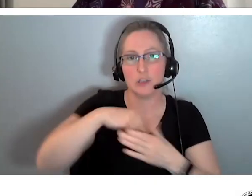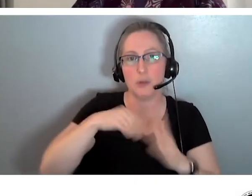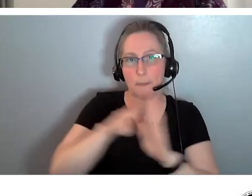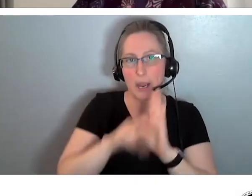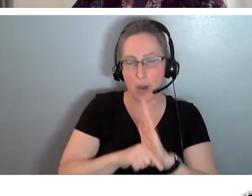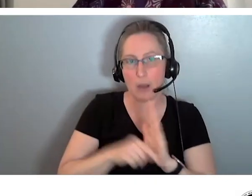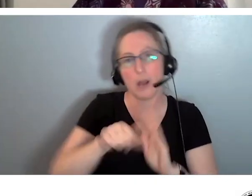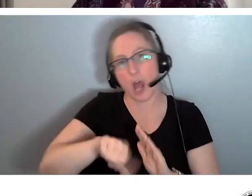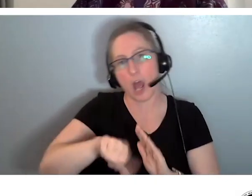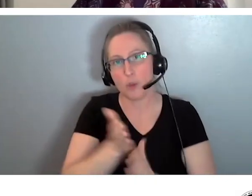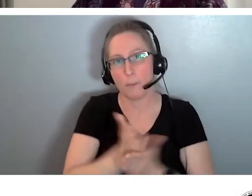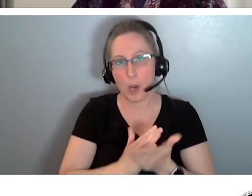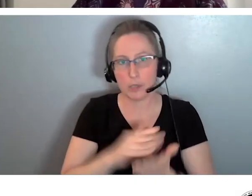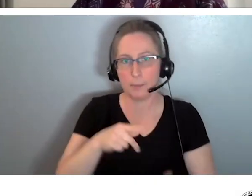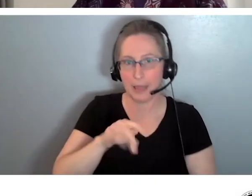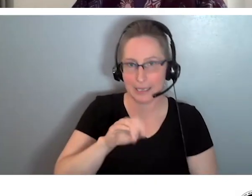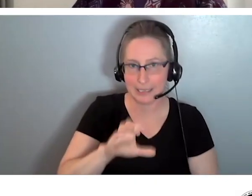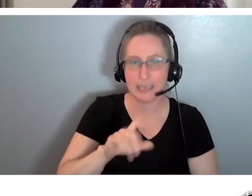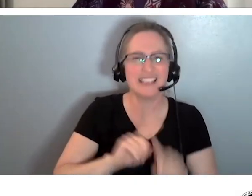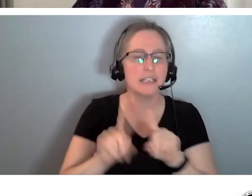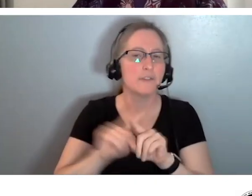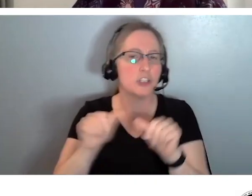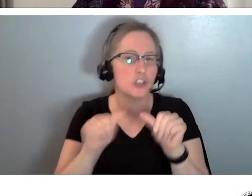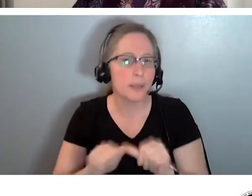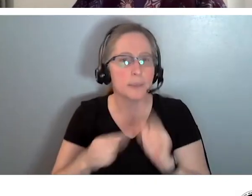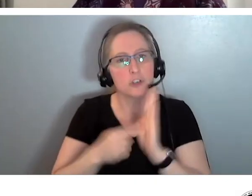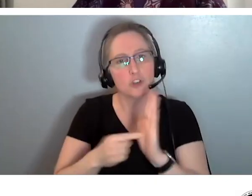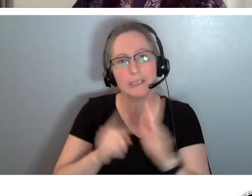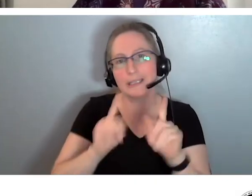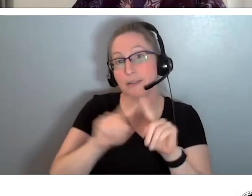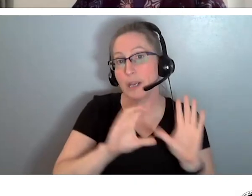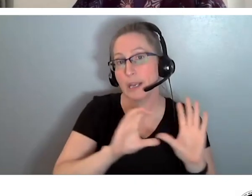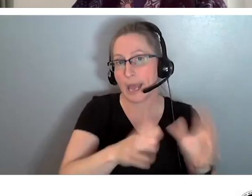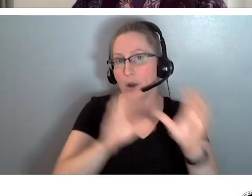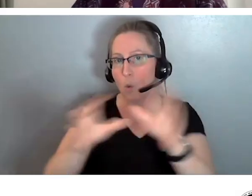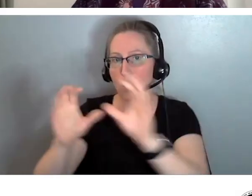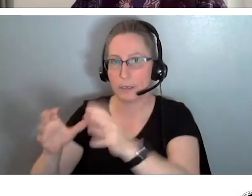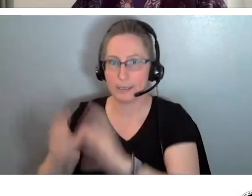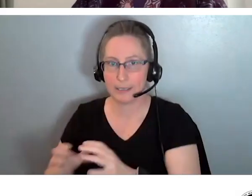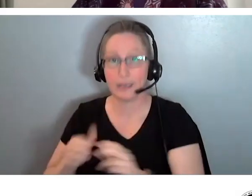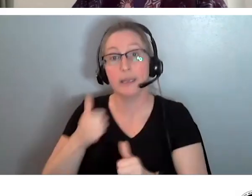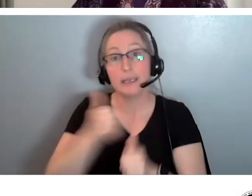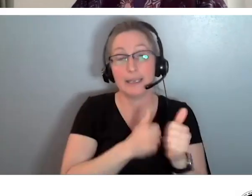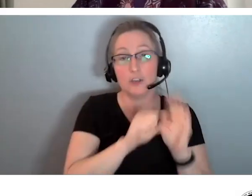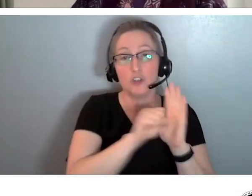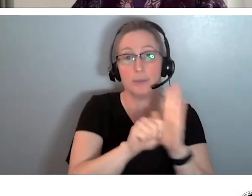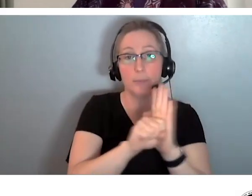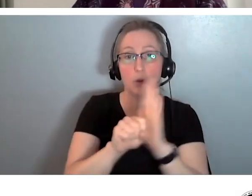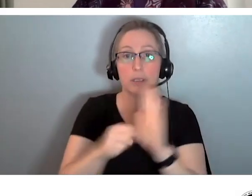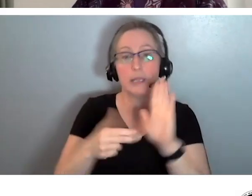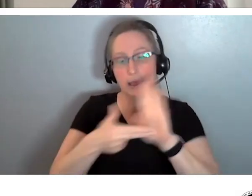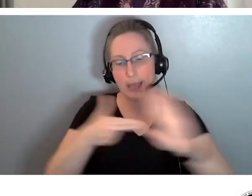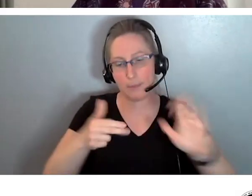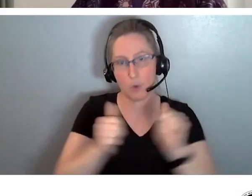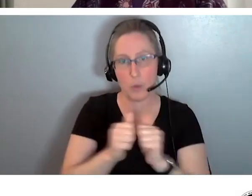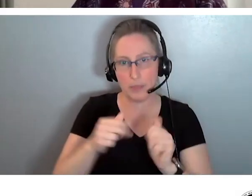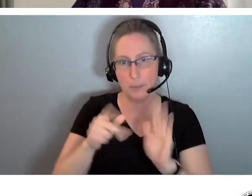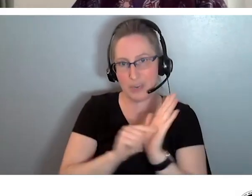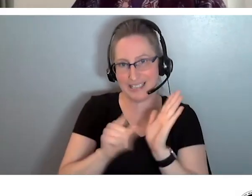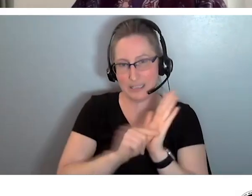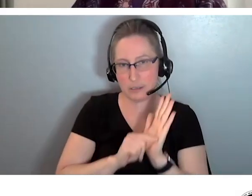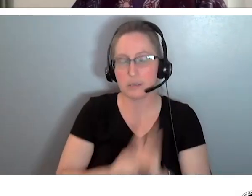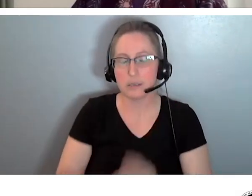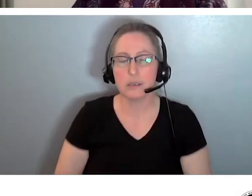background pieces of plastic that are in different shapes to represent different categories. And each symbol is labeled in print.